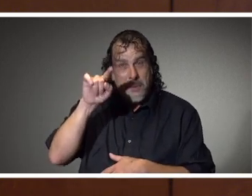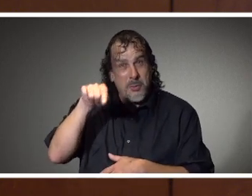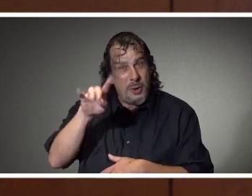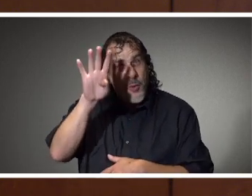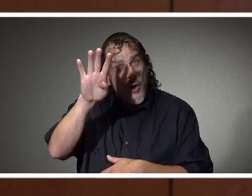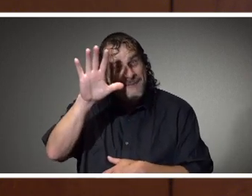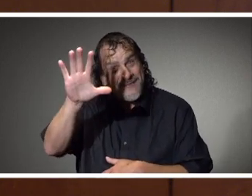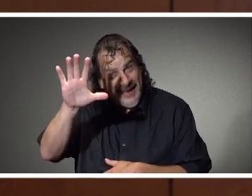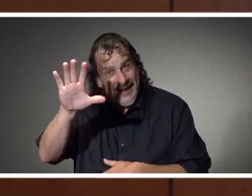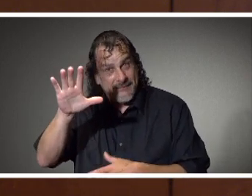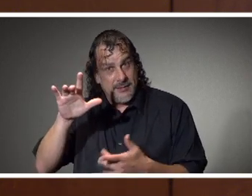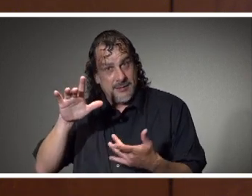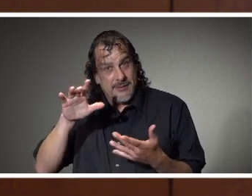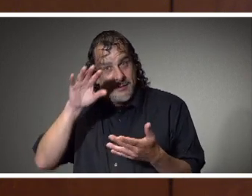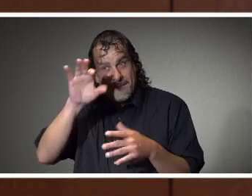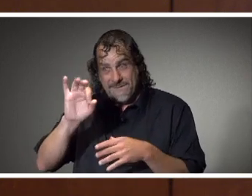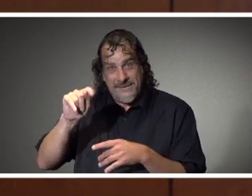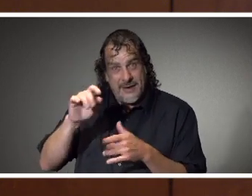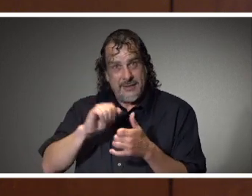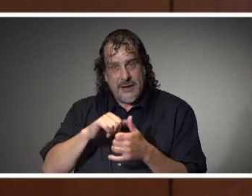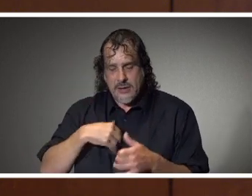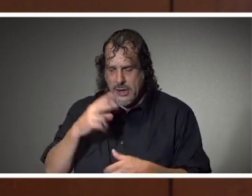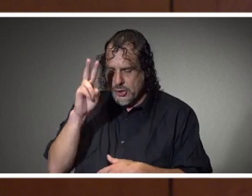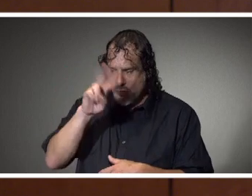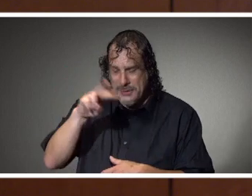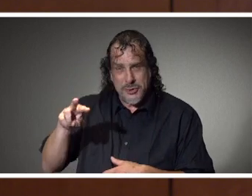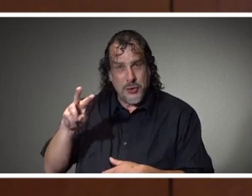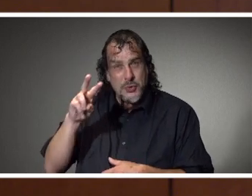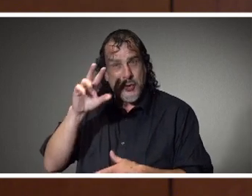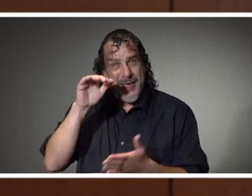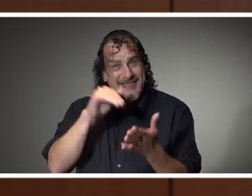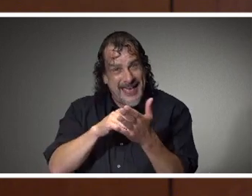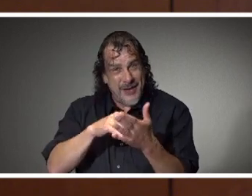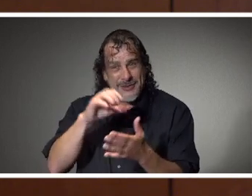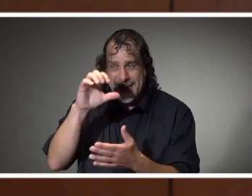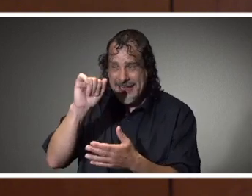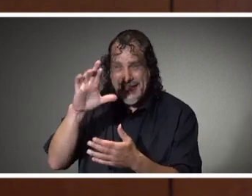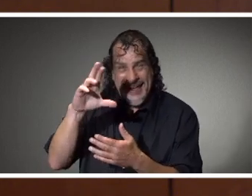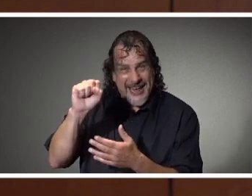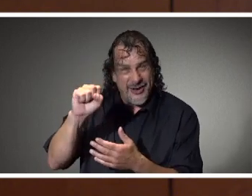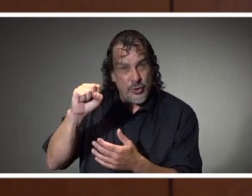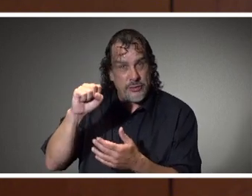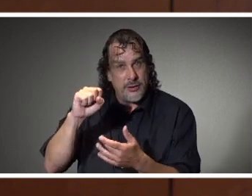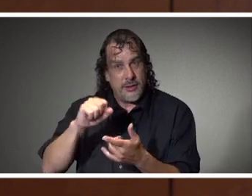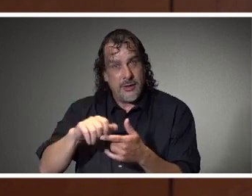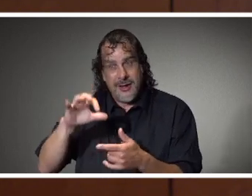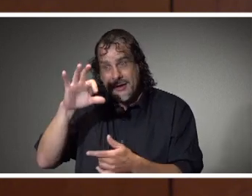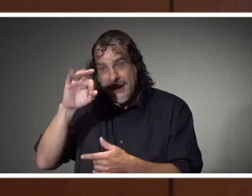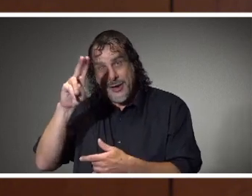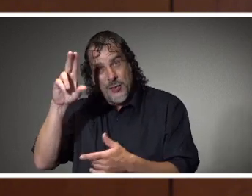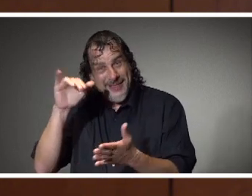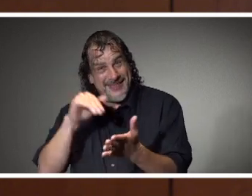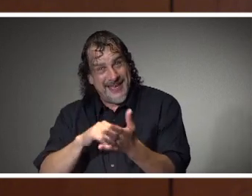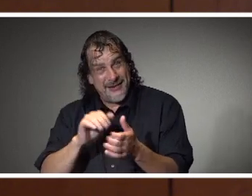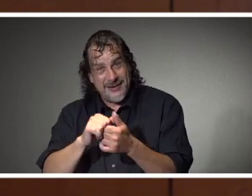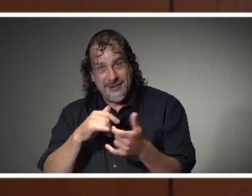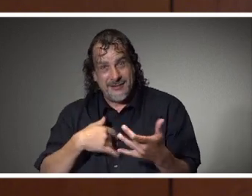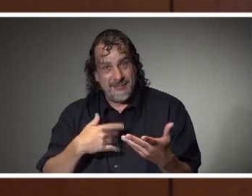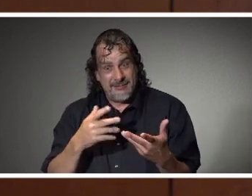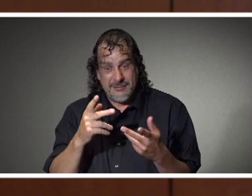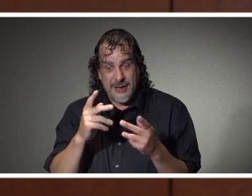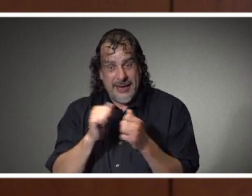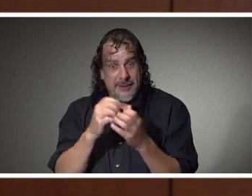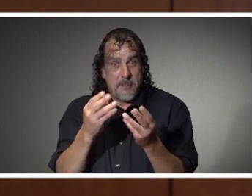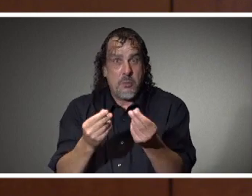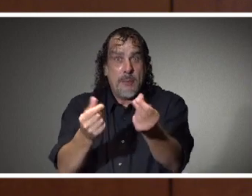is 322,000 acres that are totally flooded right now, and 91,000 are cropland. Well, that means crops aren't being produced. That means